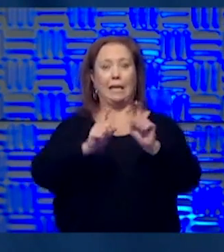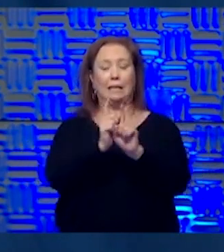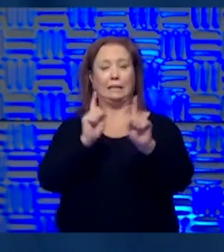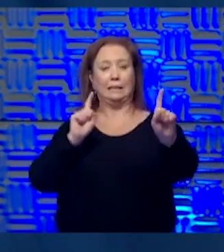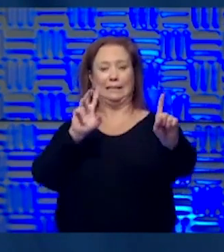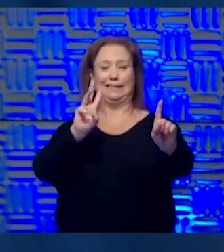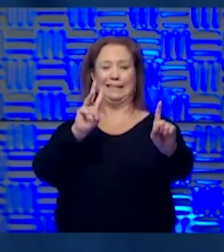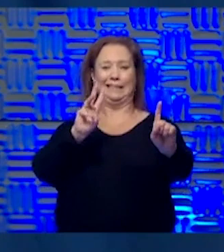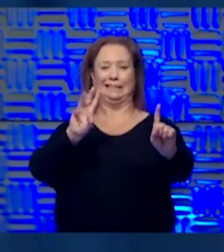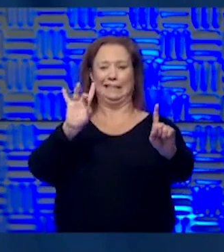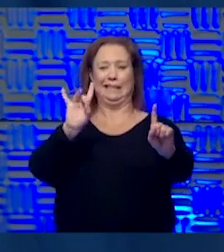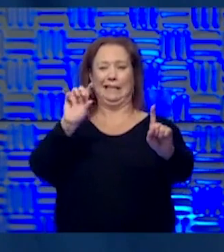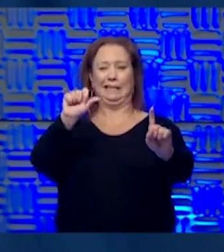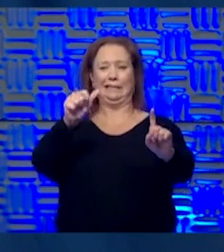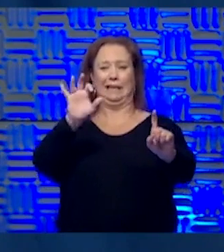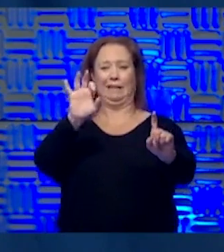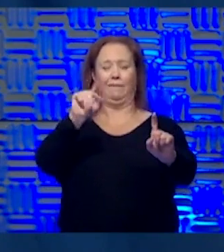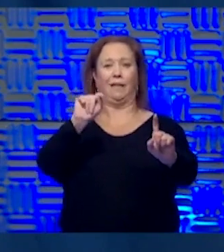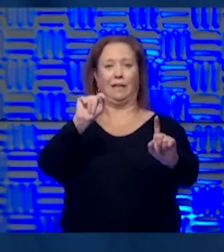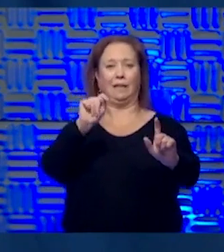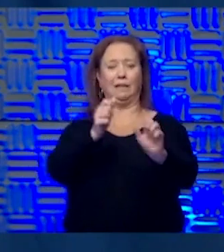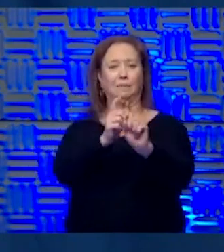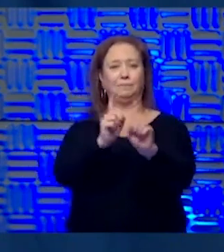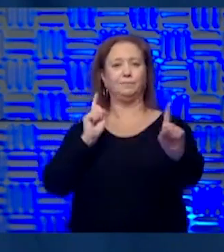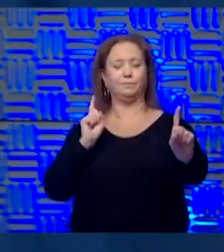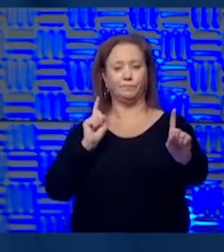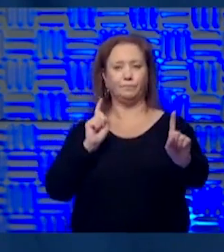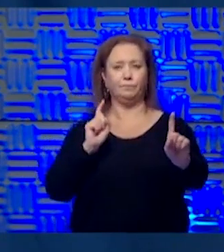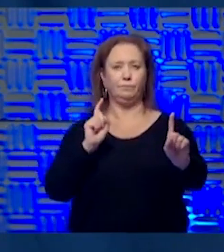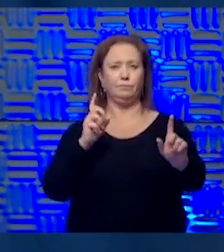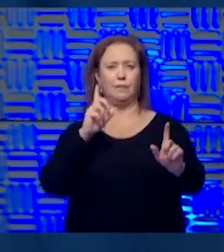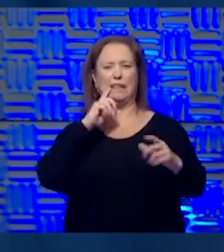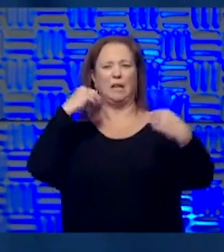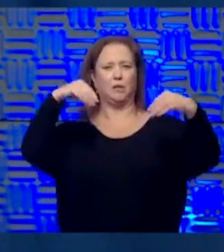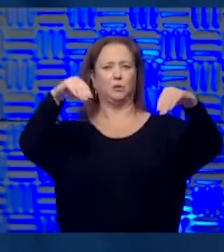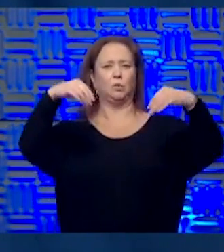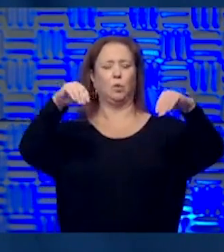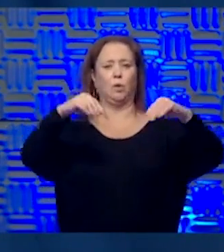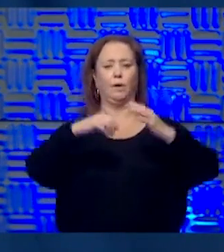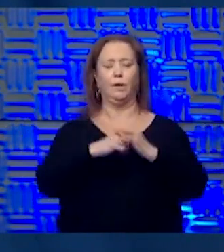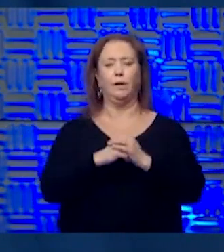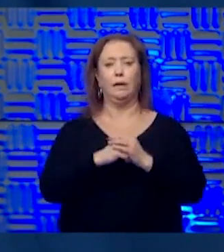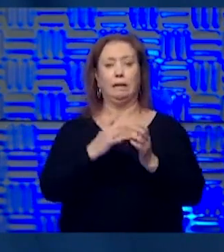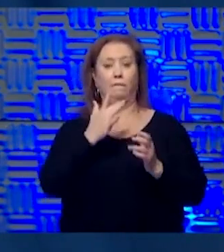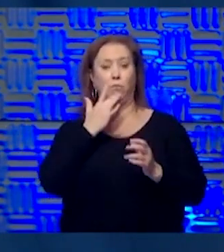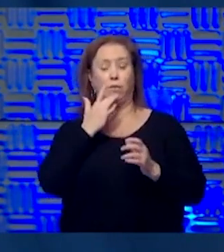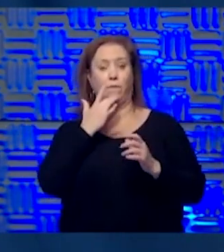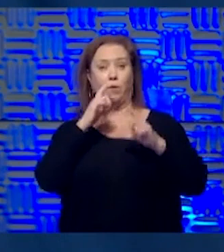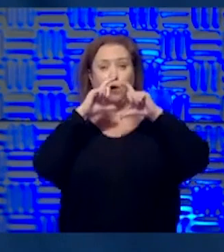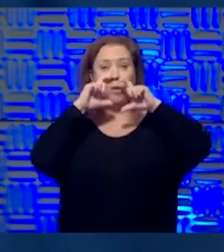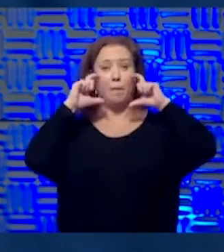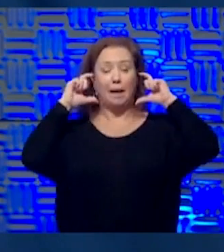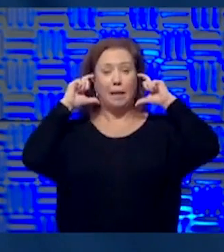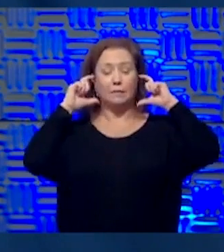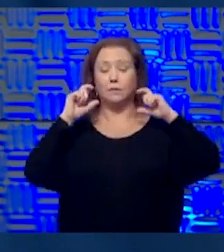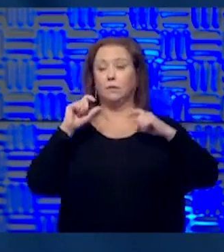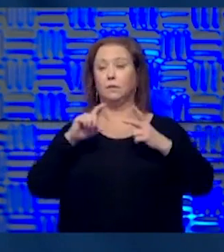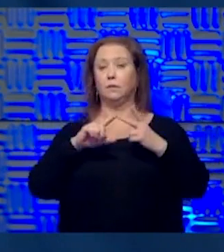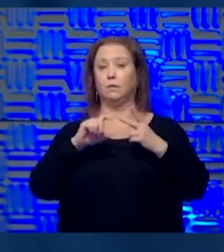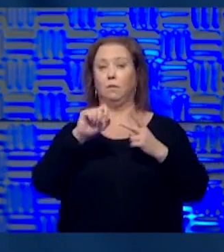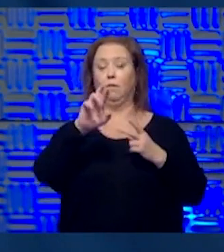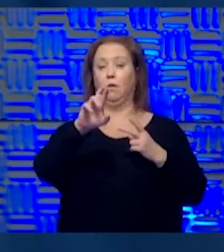or 8 or 10 feet of distance apart from other people, such as going to a store. If you prefer to wear a mask for